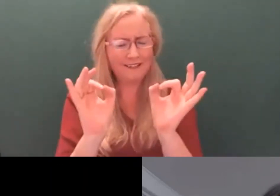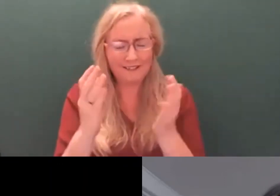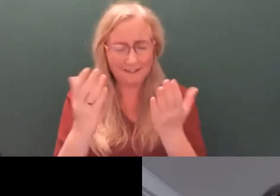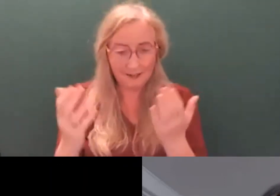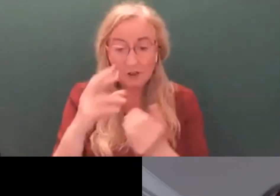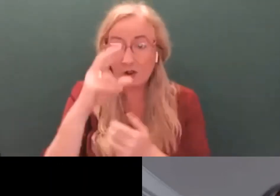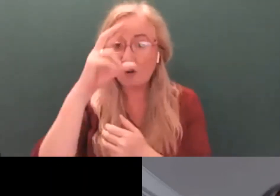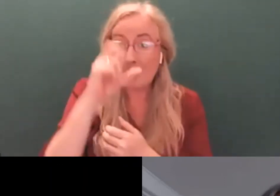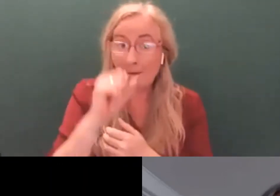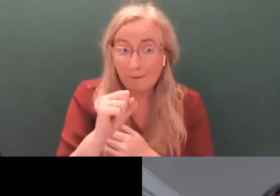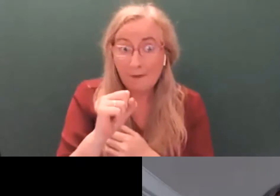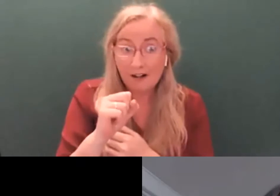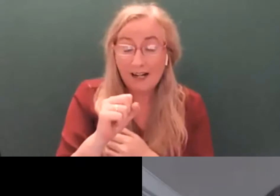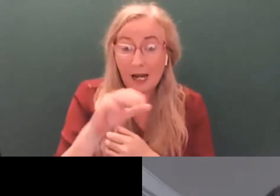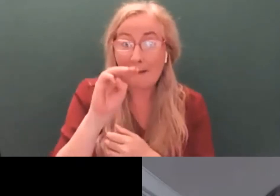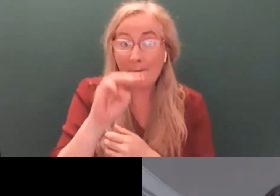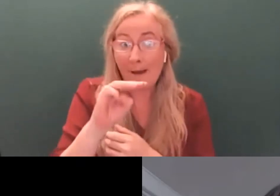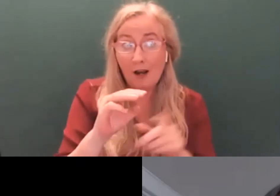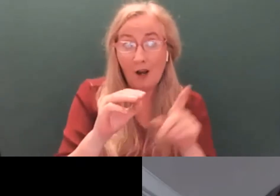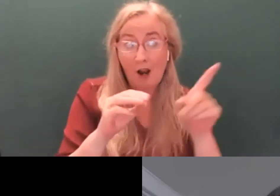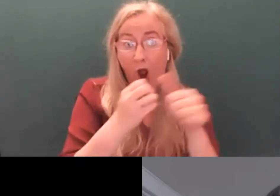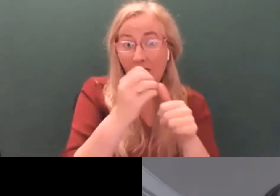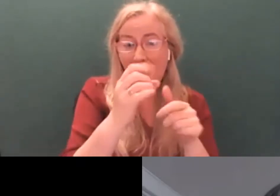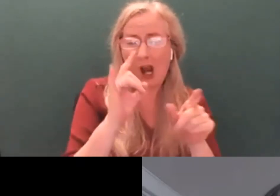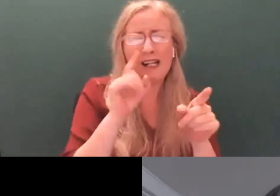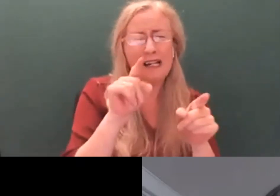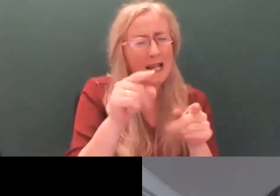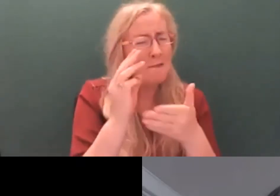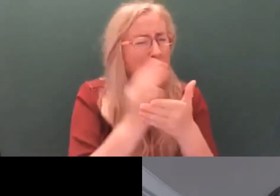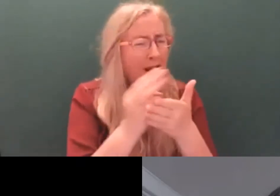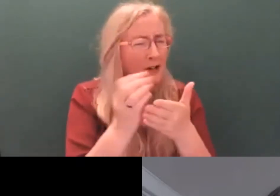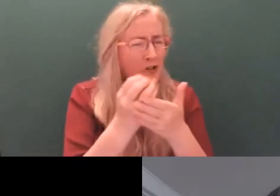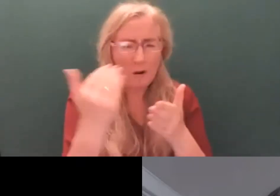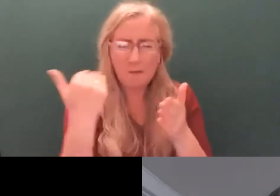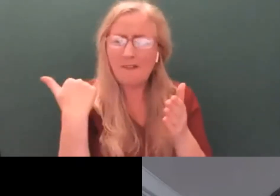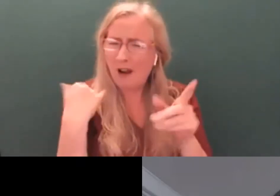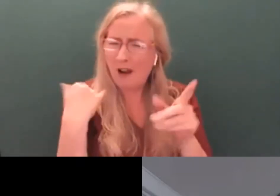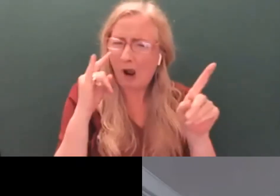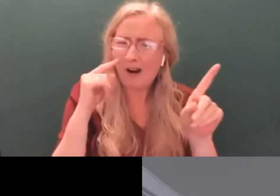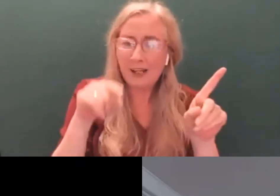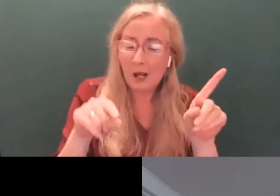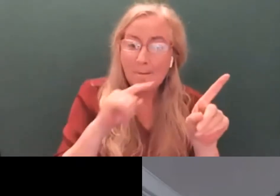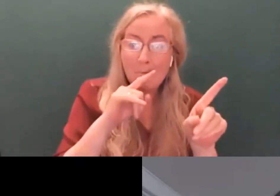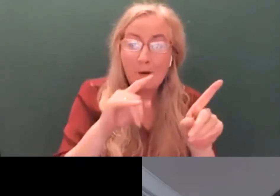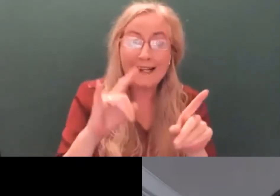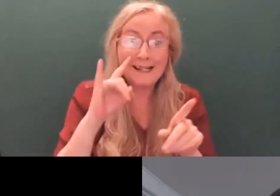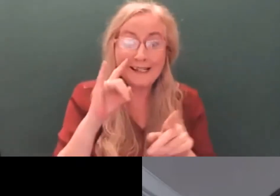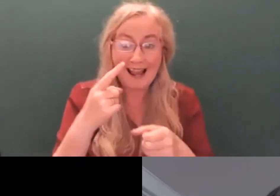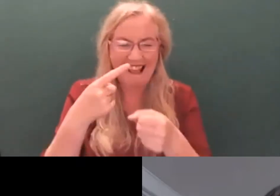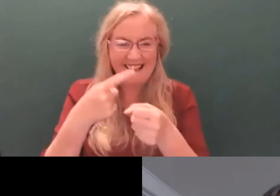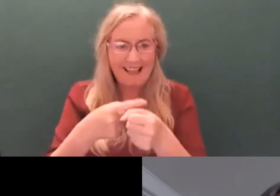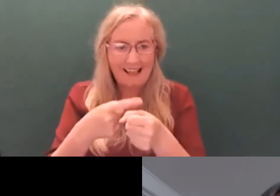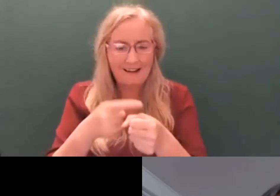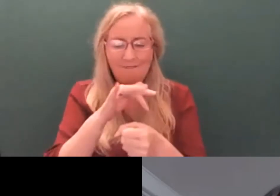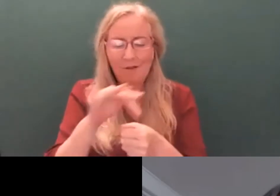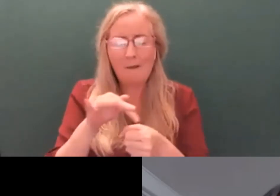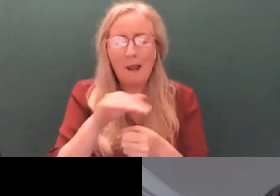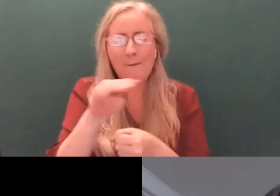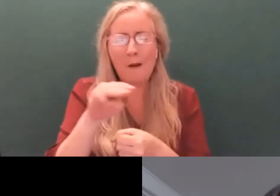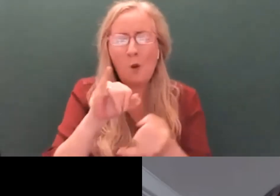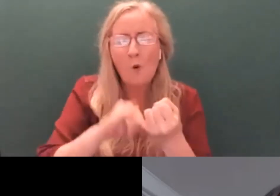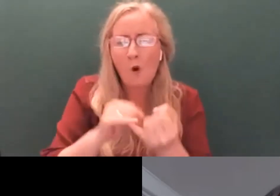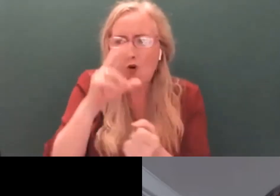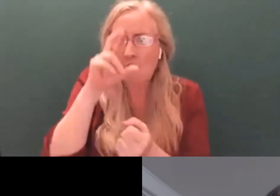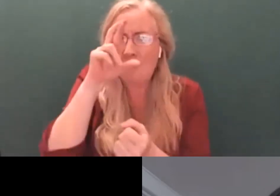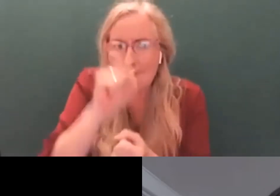while somebody may have heard a little bit of it before or a fraction of it somewhere else, hearing it again, particularly from people who remember the